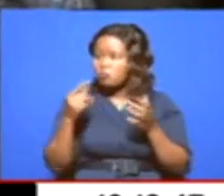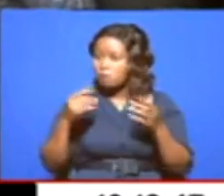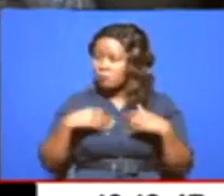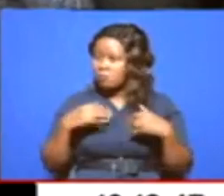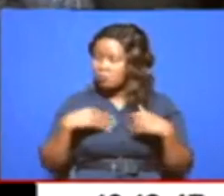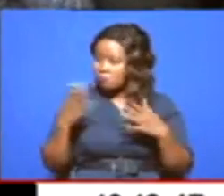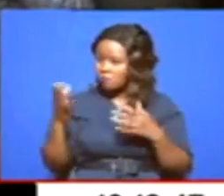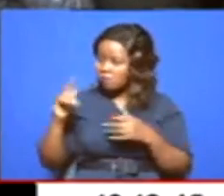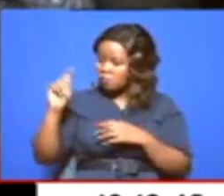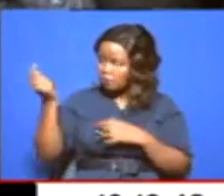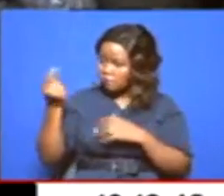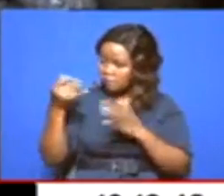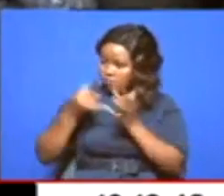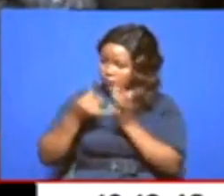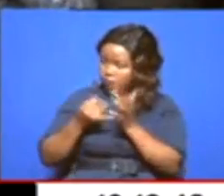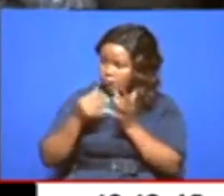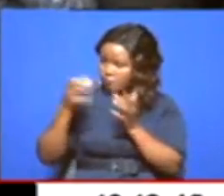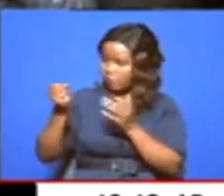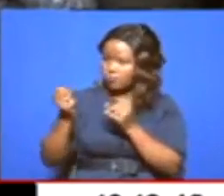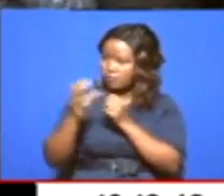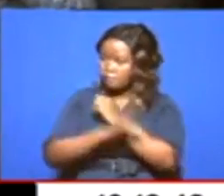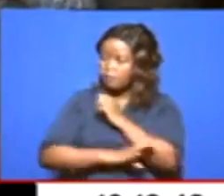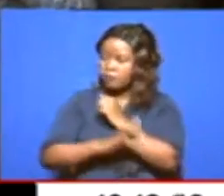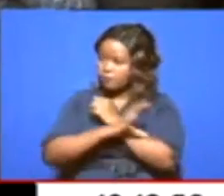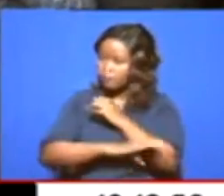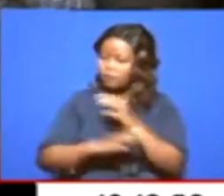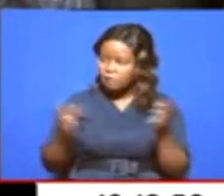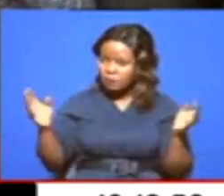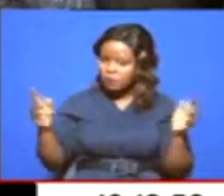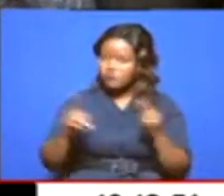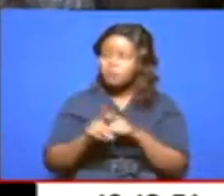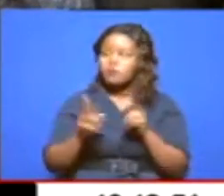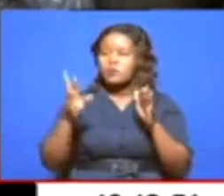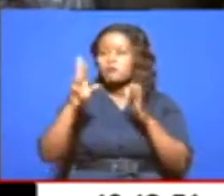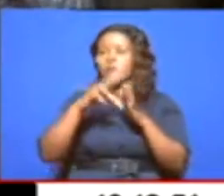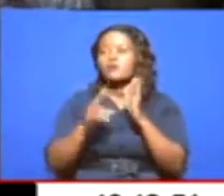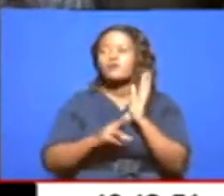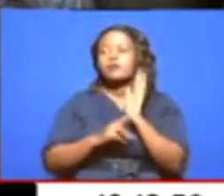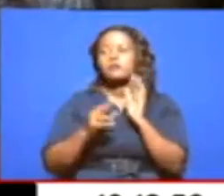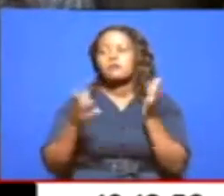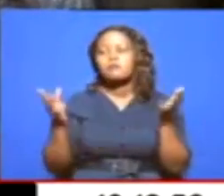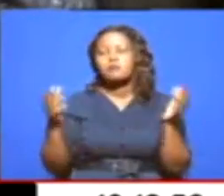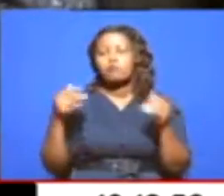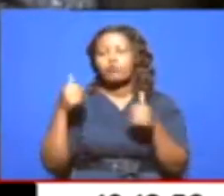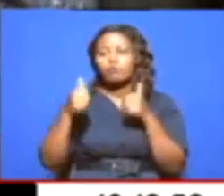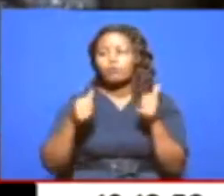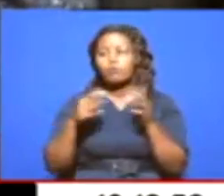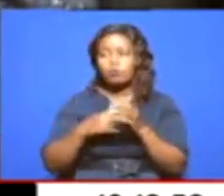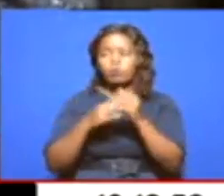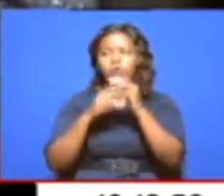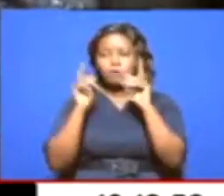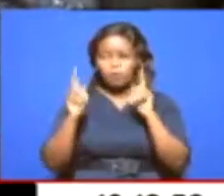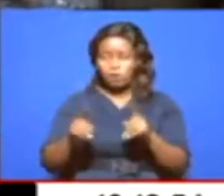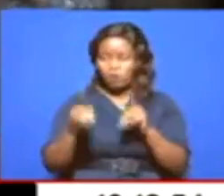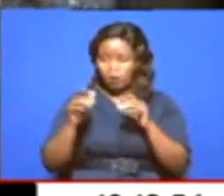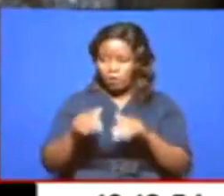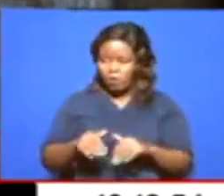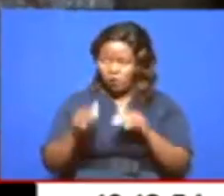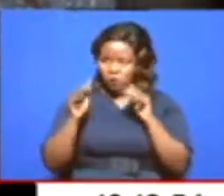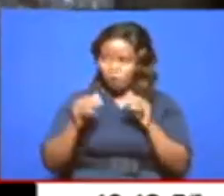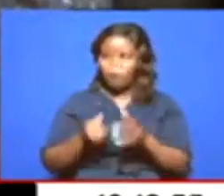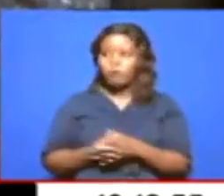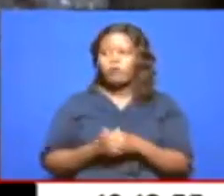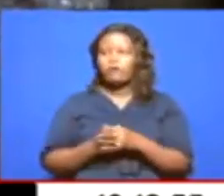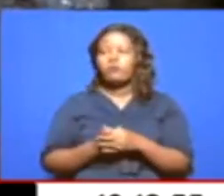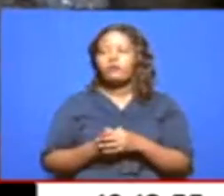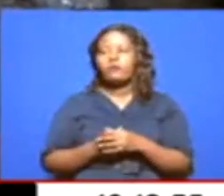five countries that are on watch list. And the rules and regulations governing that, we have to stick to that. Actually, let me just interrupt you. If